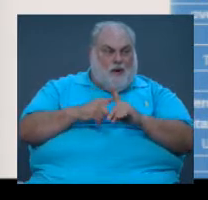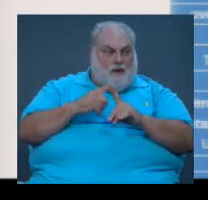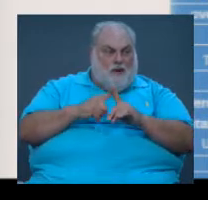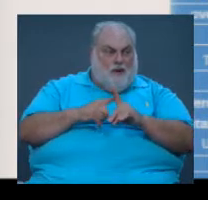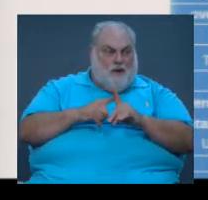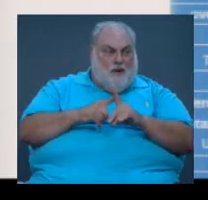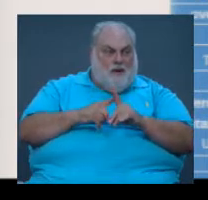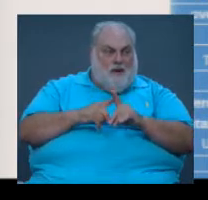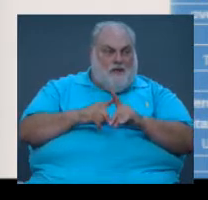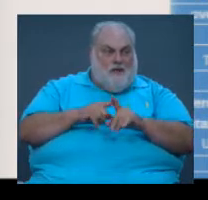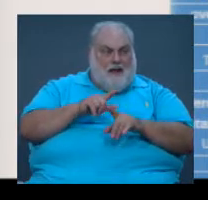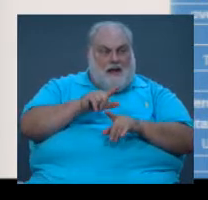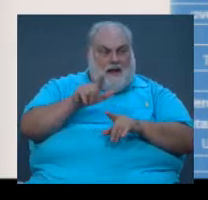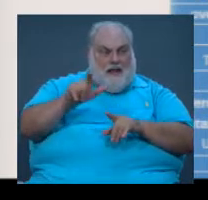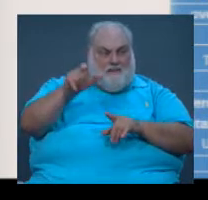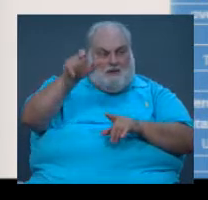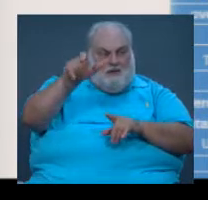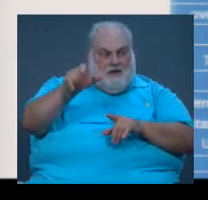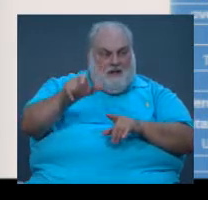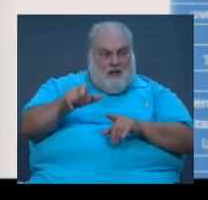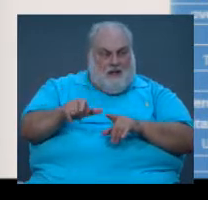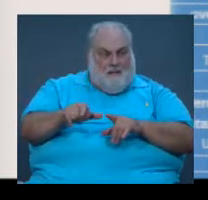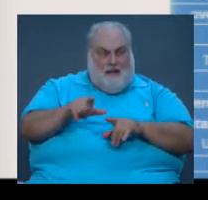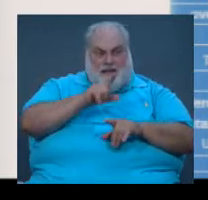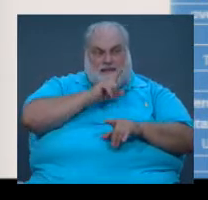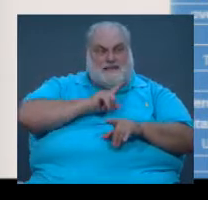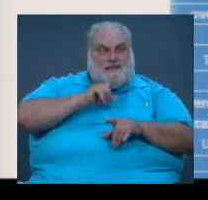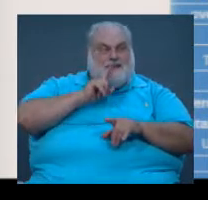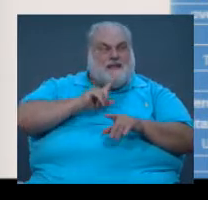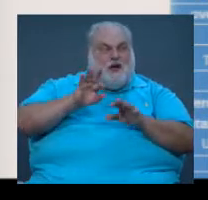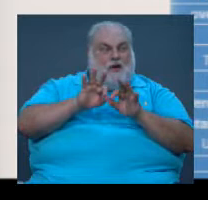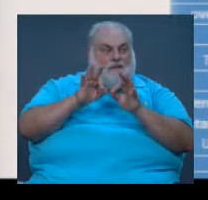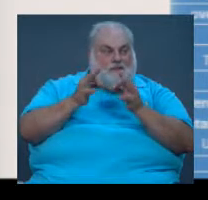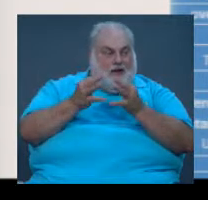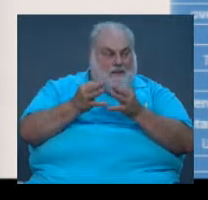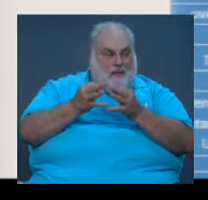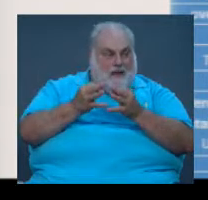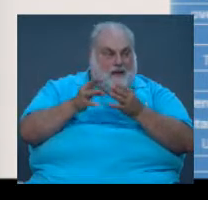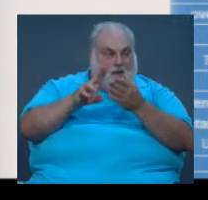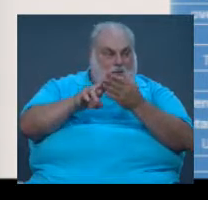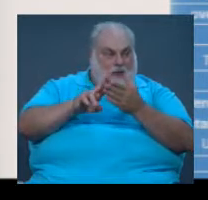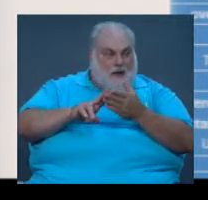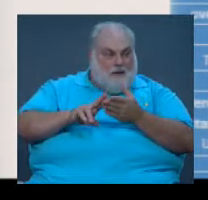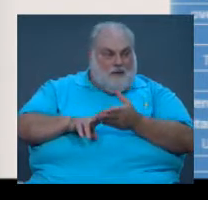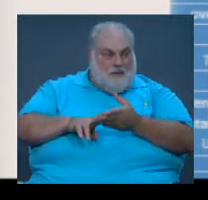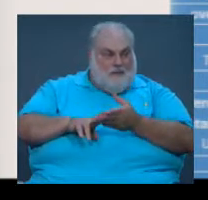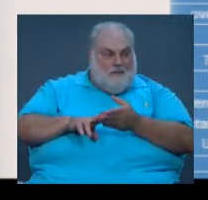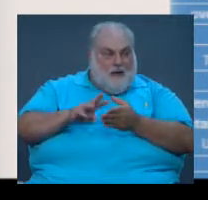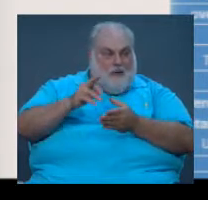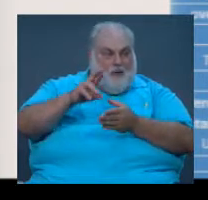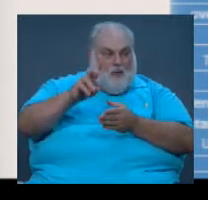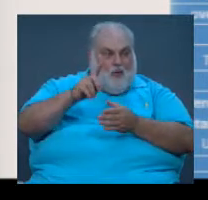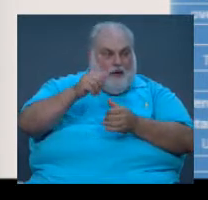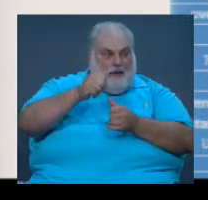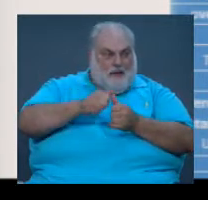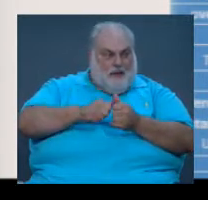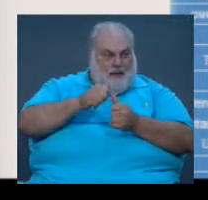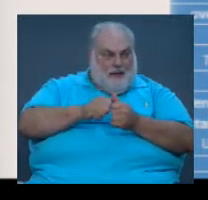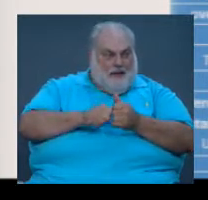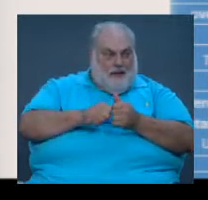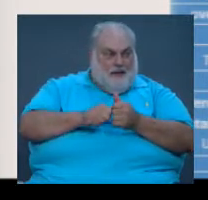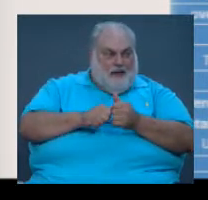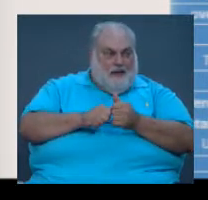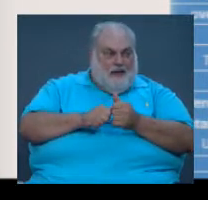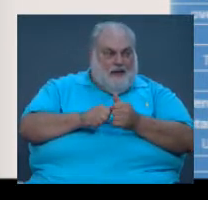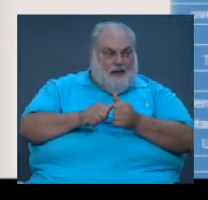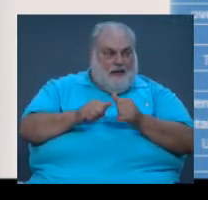the left-hand column shows the number of single-family ones that are registered in Little Rock by ward. And as you can see,